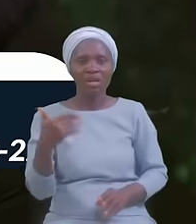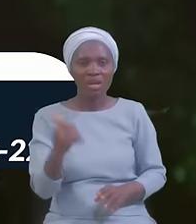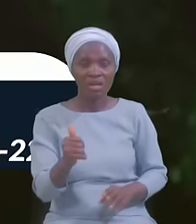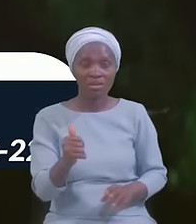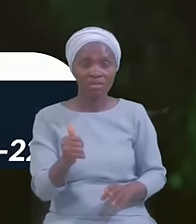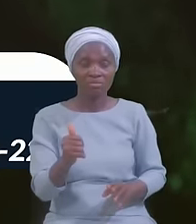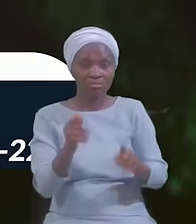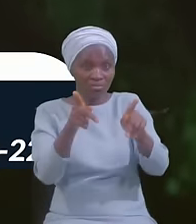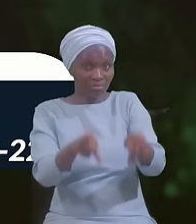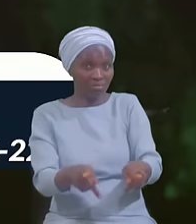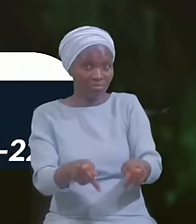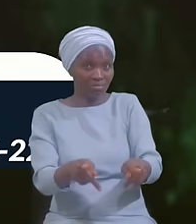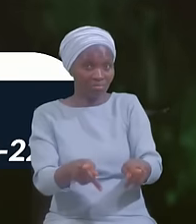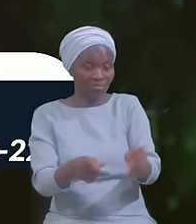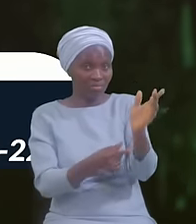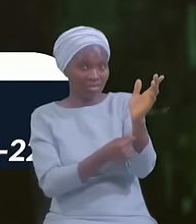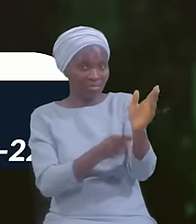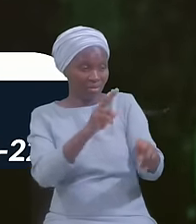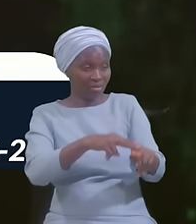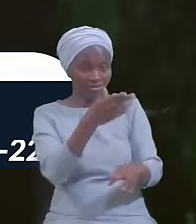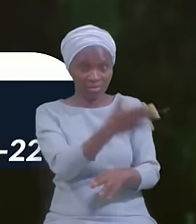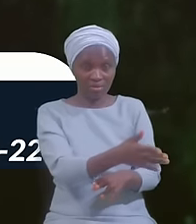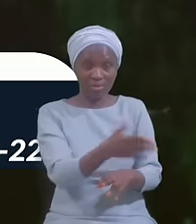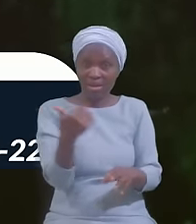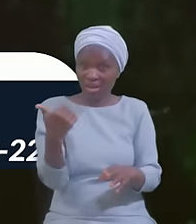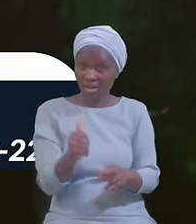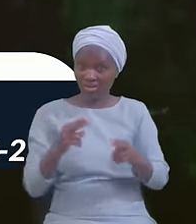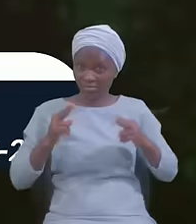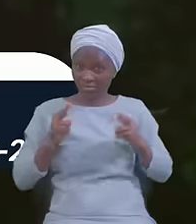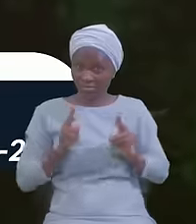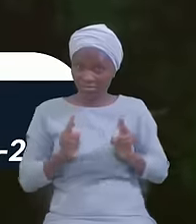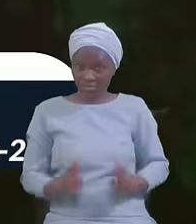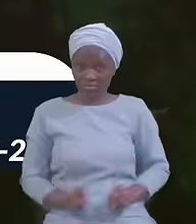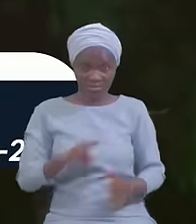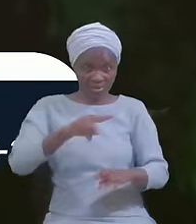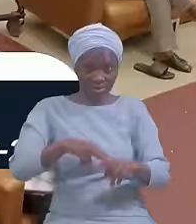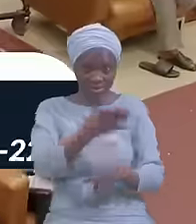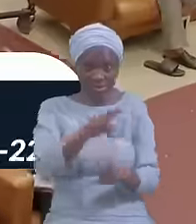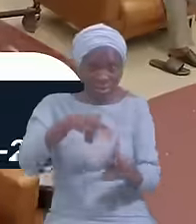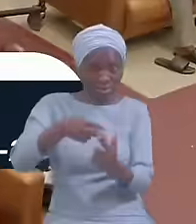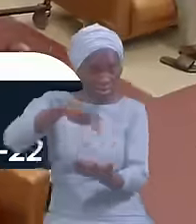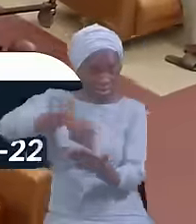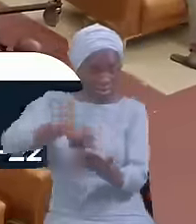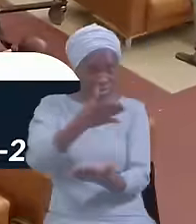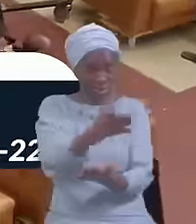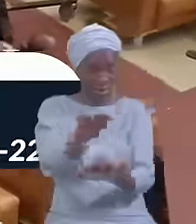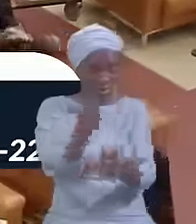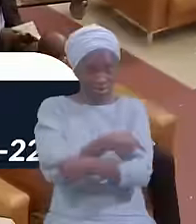standing there today? I said, any flesh sitting or standing there today? Where are